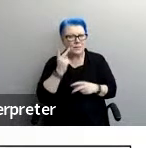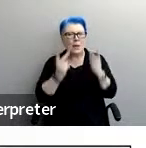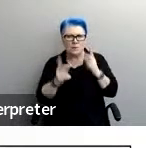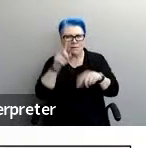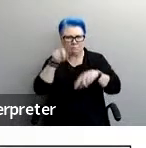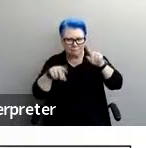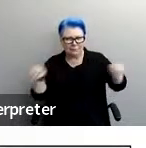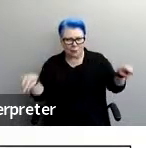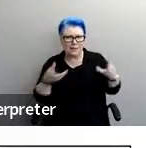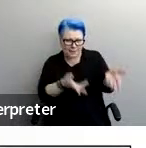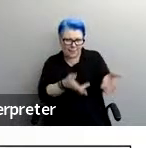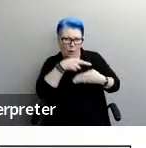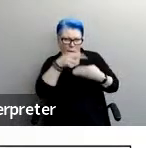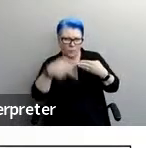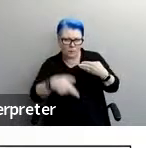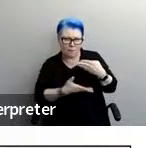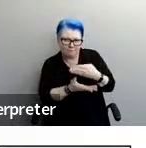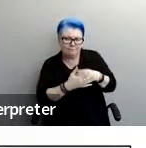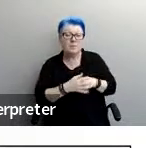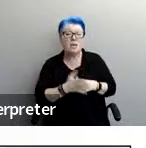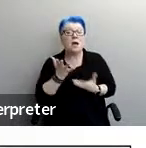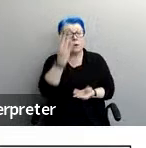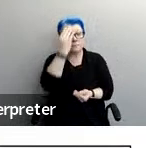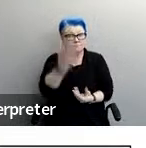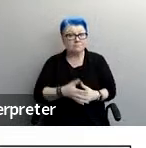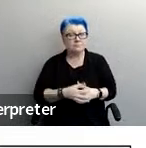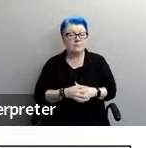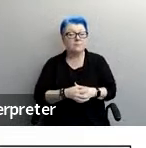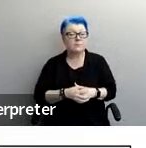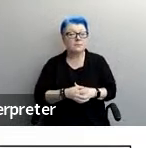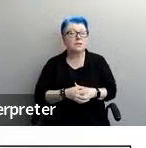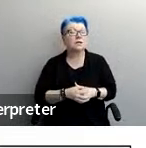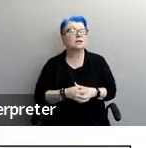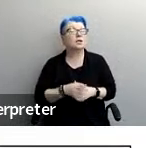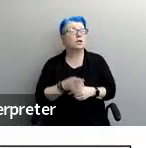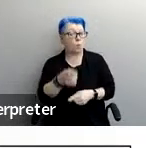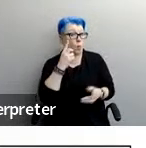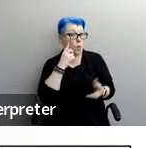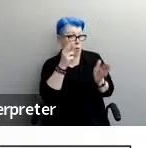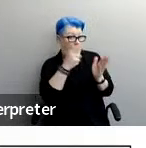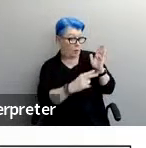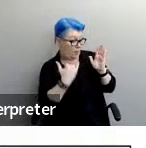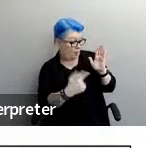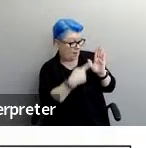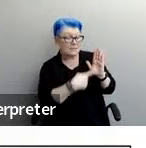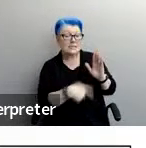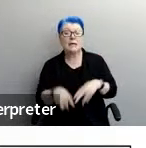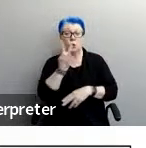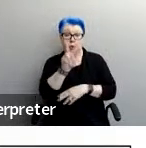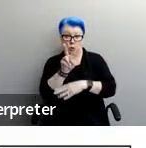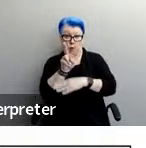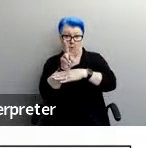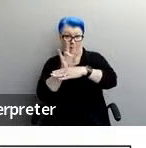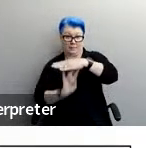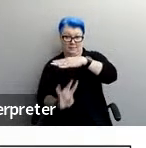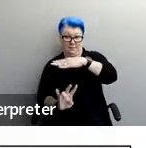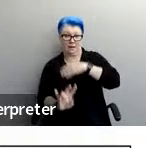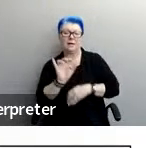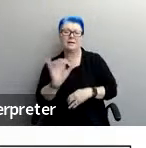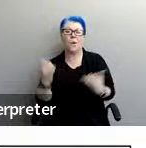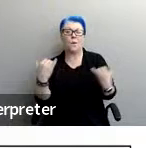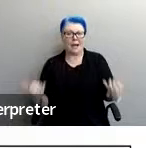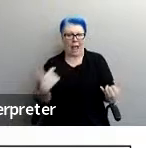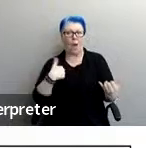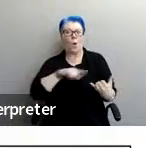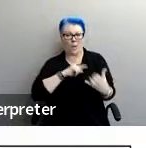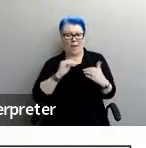see in that result there. I will let you know what you're looking at says 2 out of 7. Since submitting this report, we are now